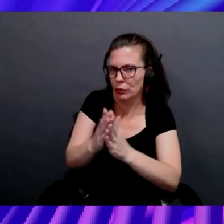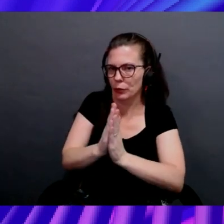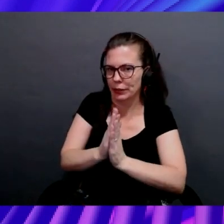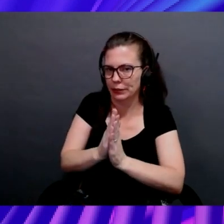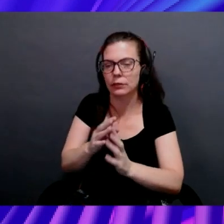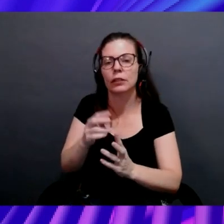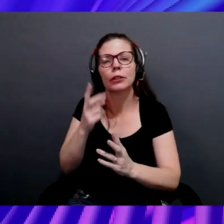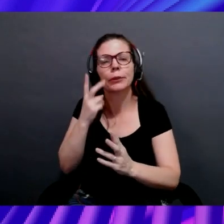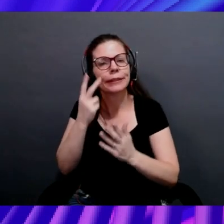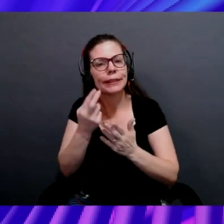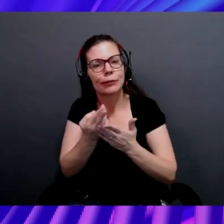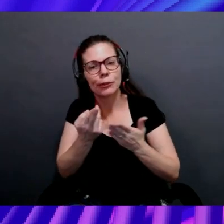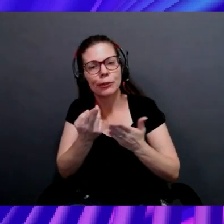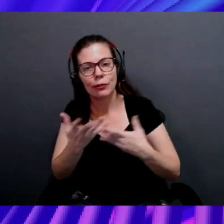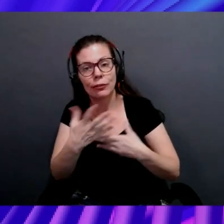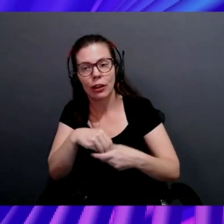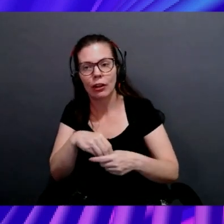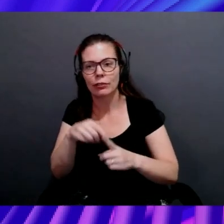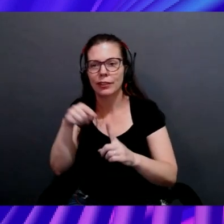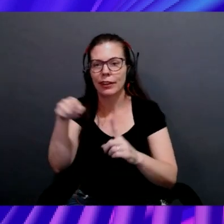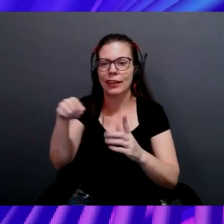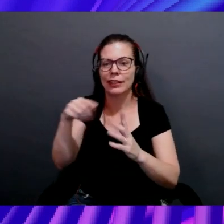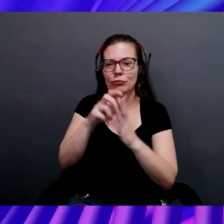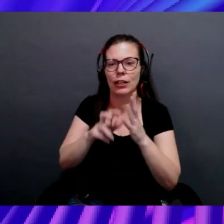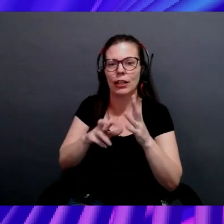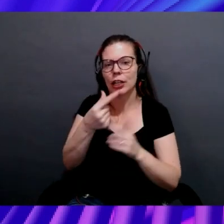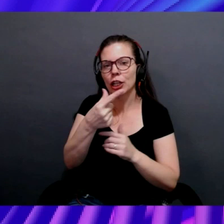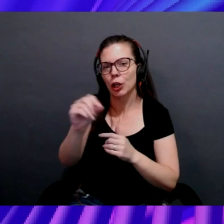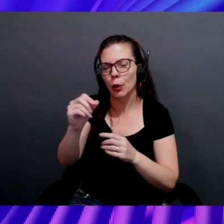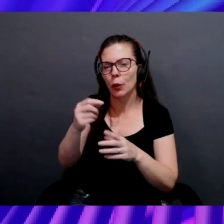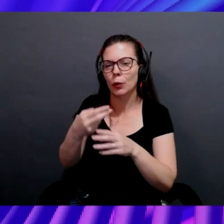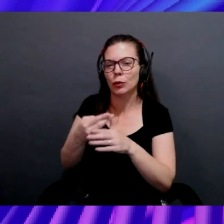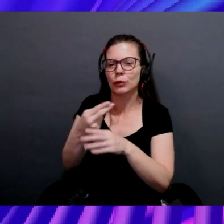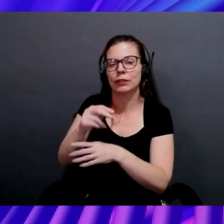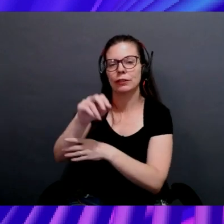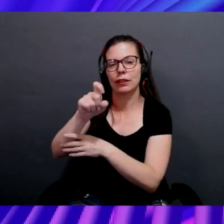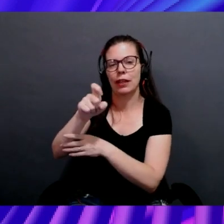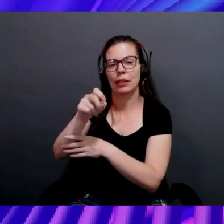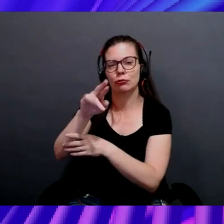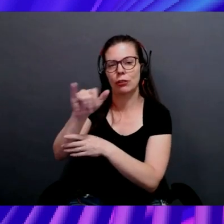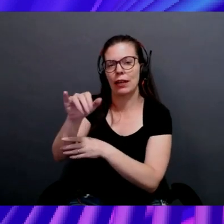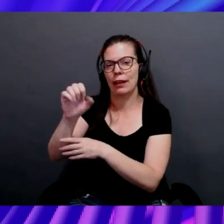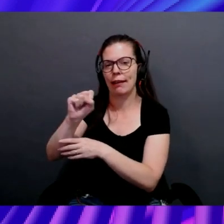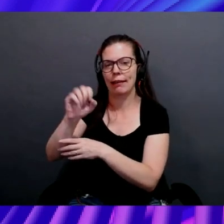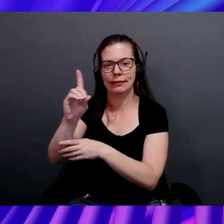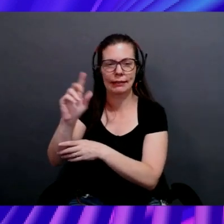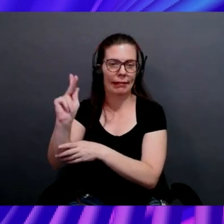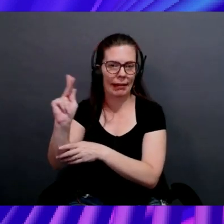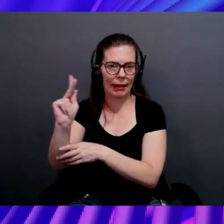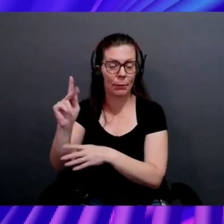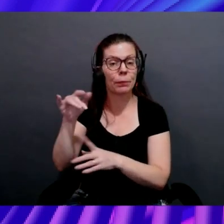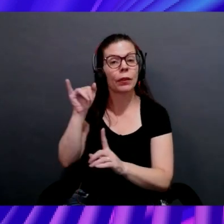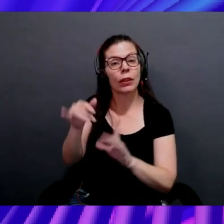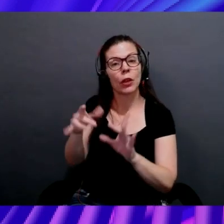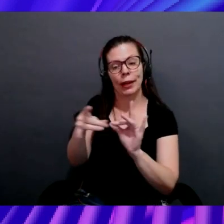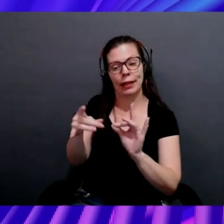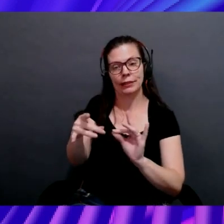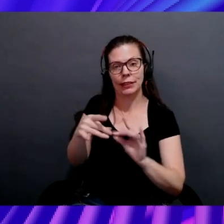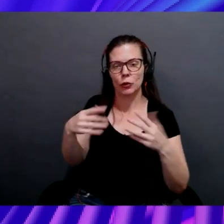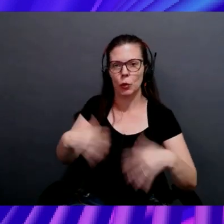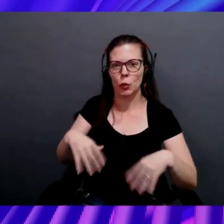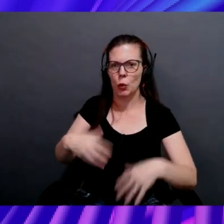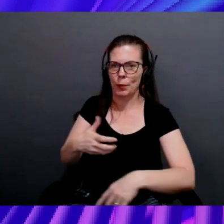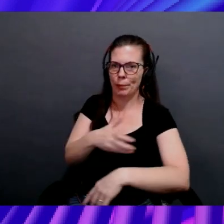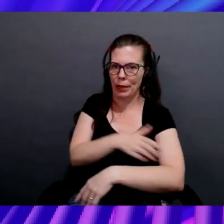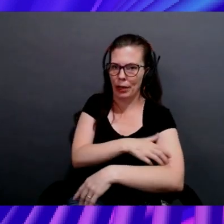resources involved. This is actually written in Go using the Xray SDK. But these annotations are one of the most powerful tools